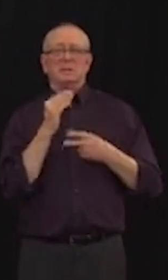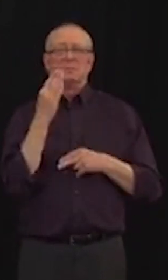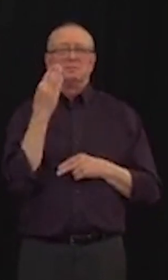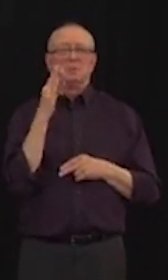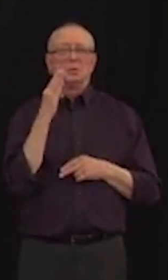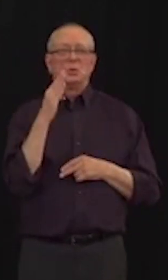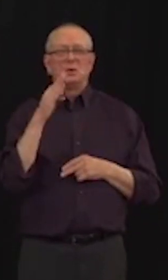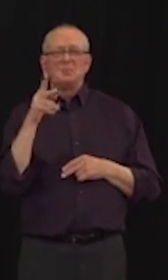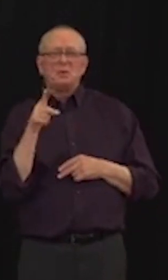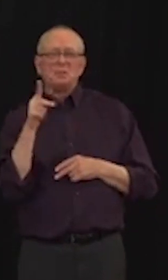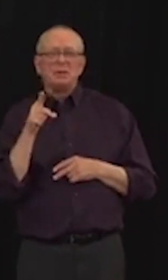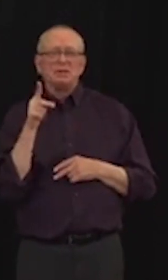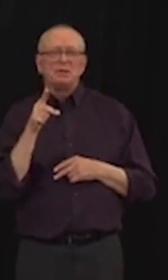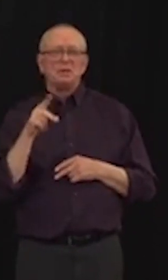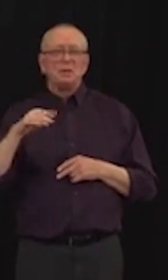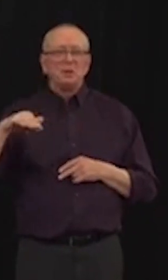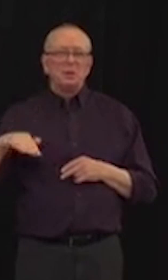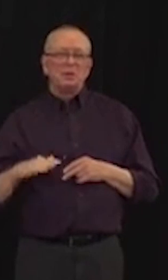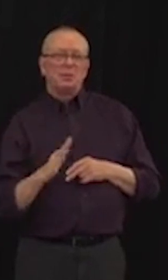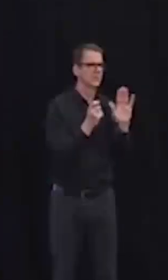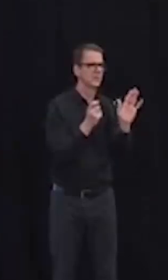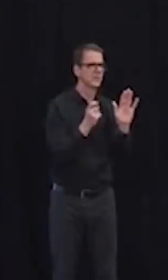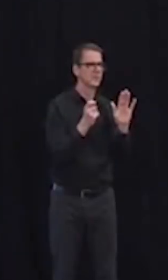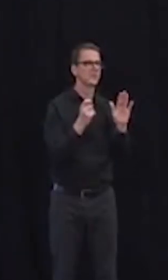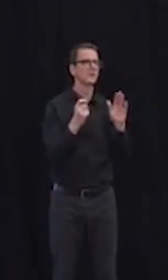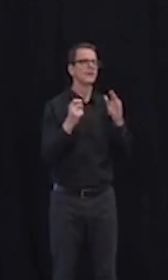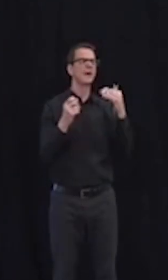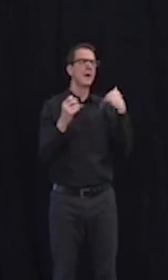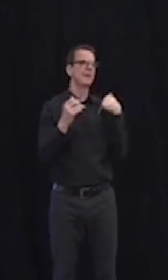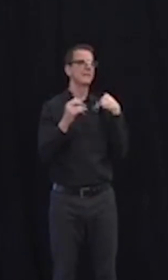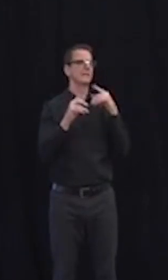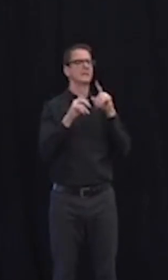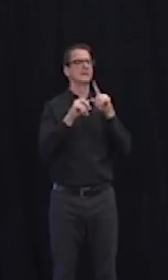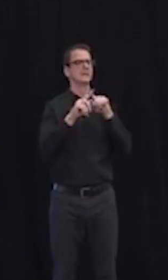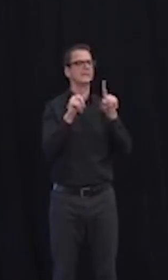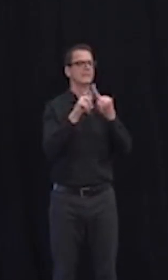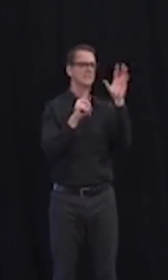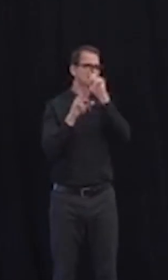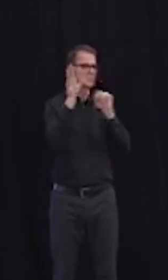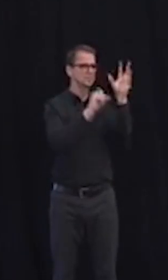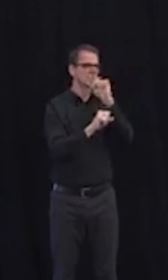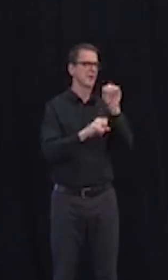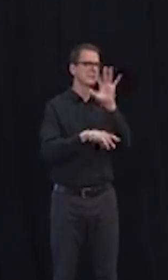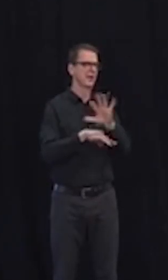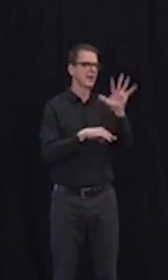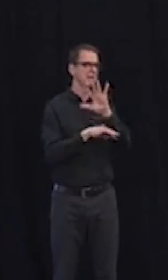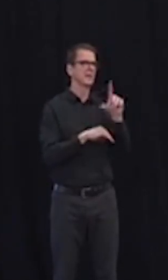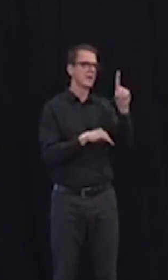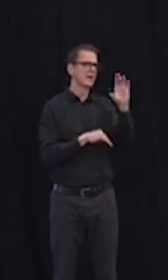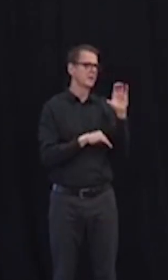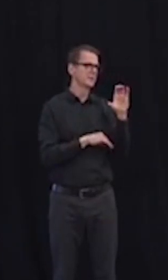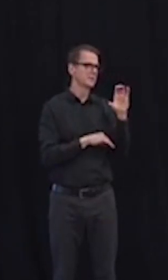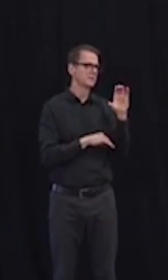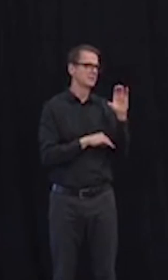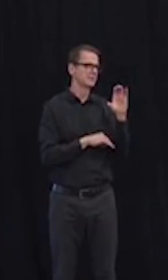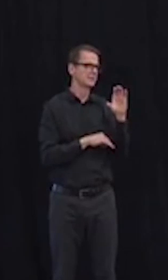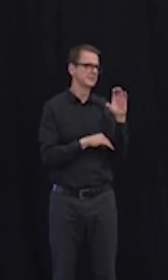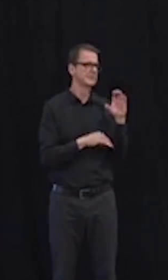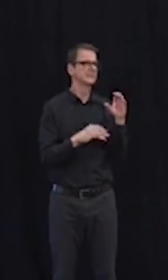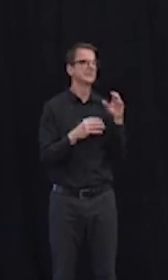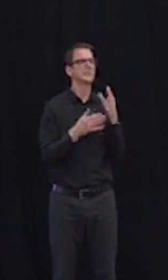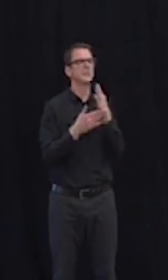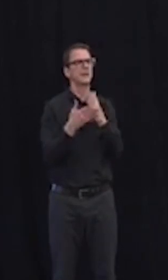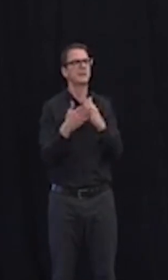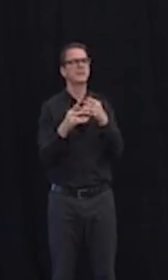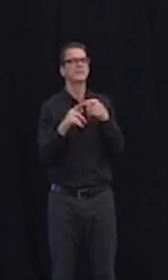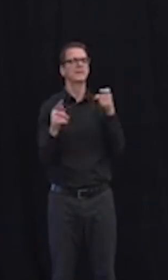place. Hundreds of scenarios were considered. In part, it was built on the experience that we saw in the United Kingdom because our